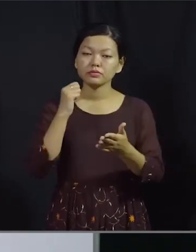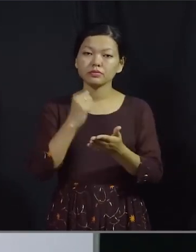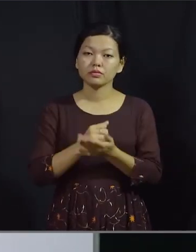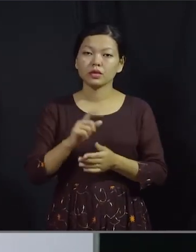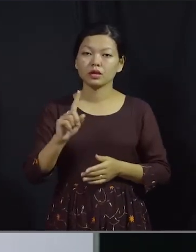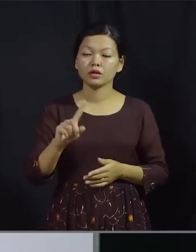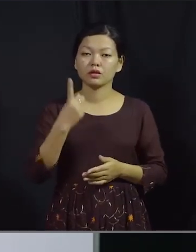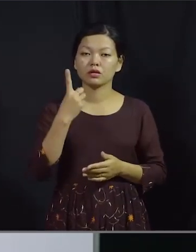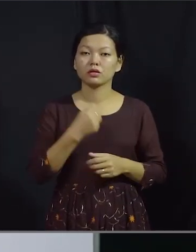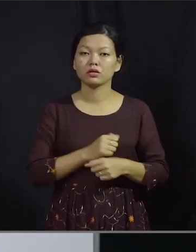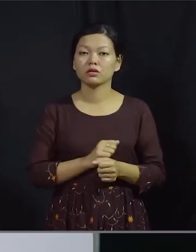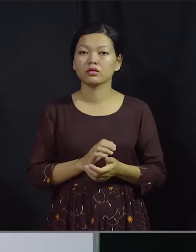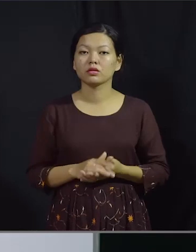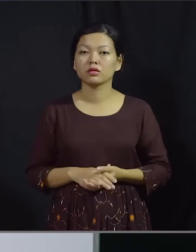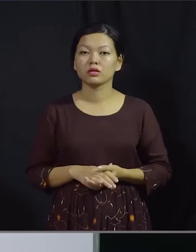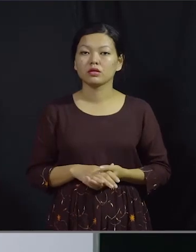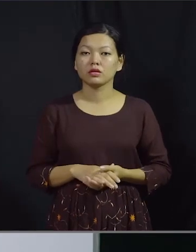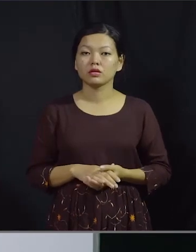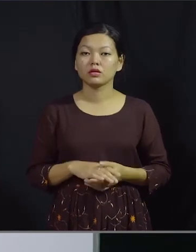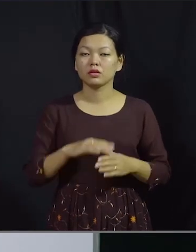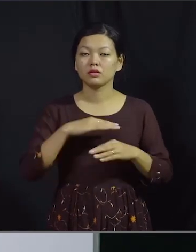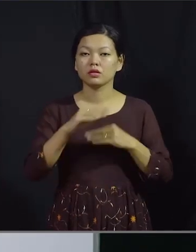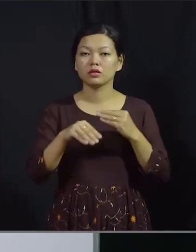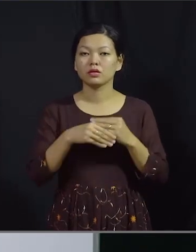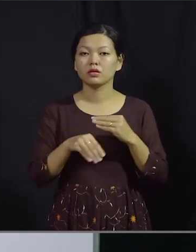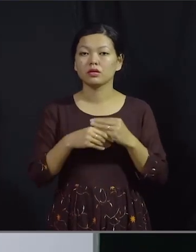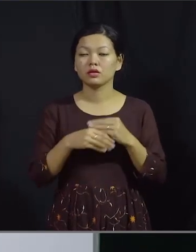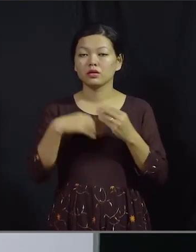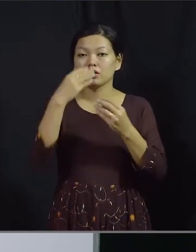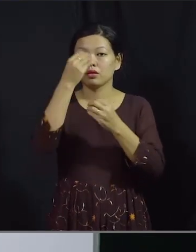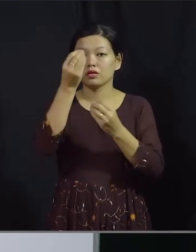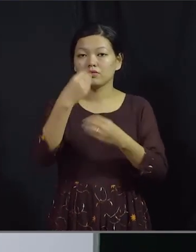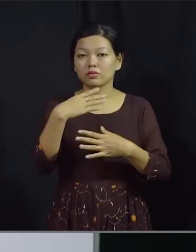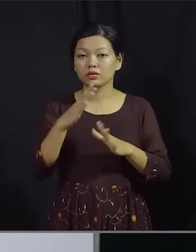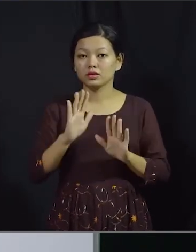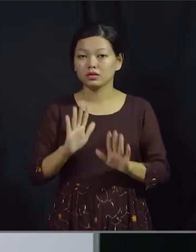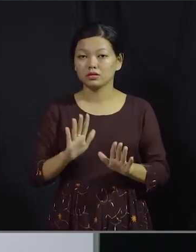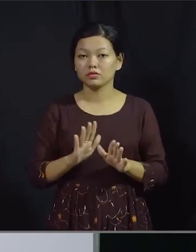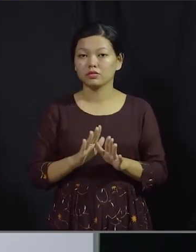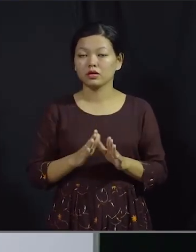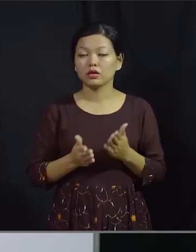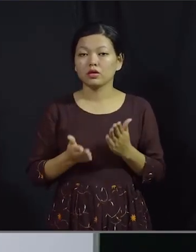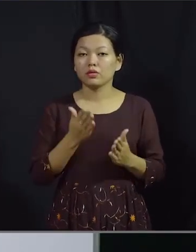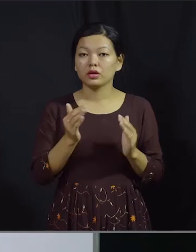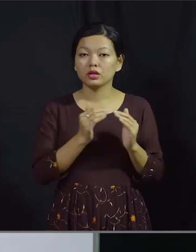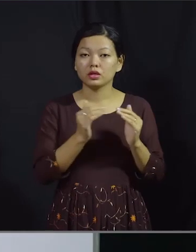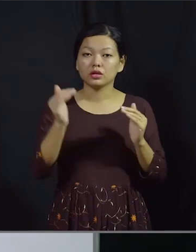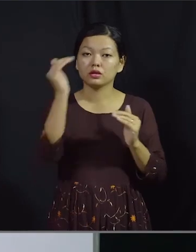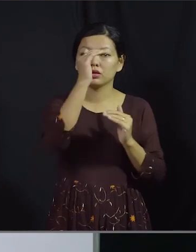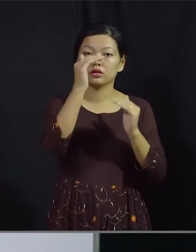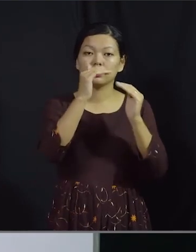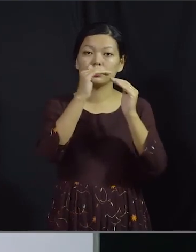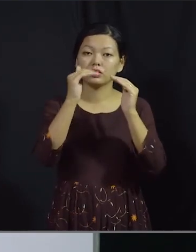first in an additional information. You will have to ascertain whether there is increase or decrease in the assets and